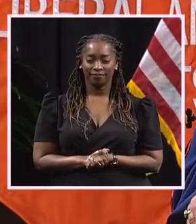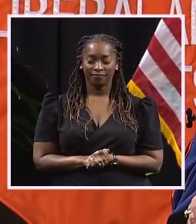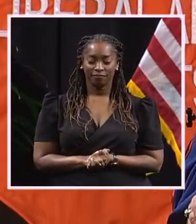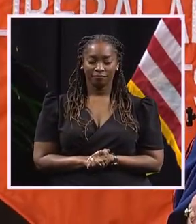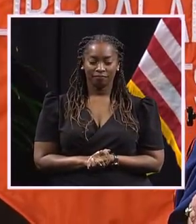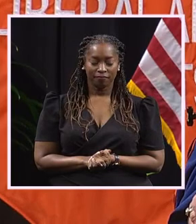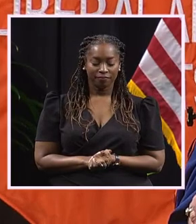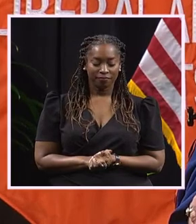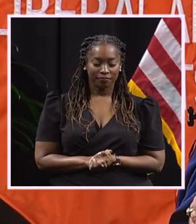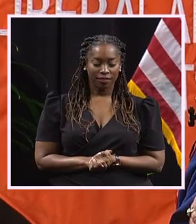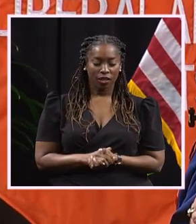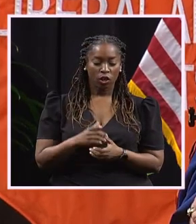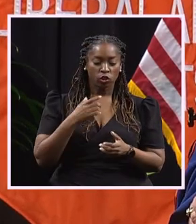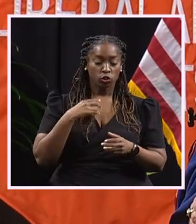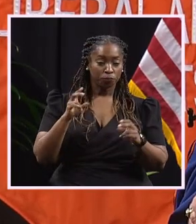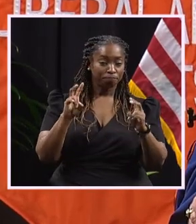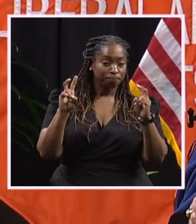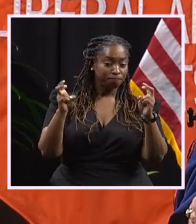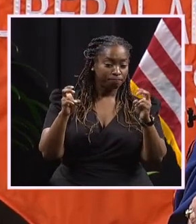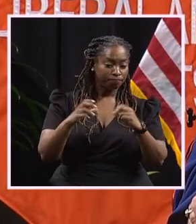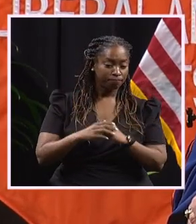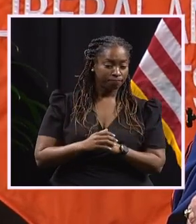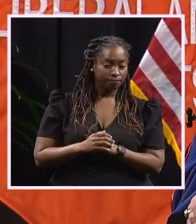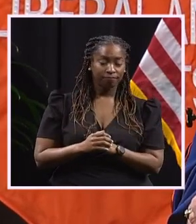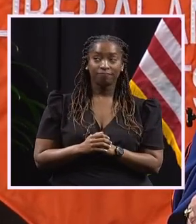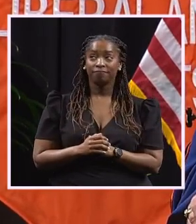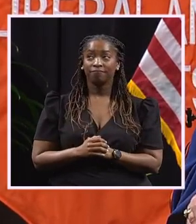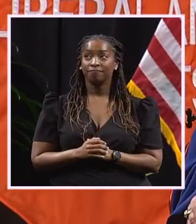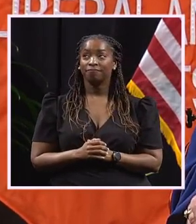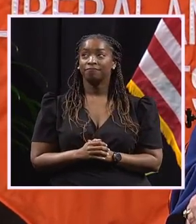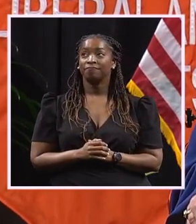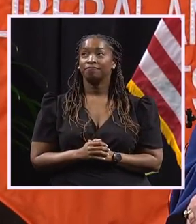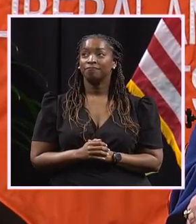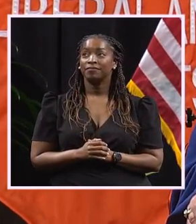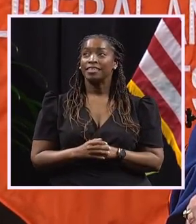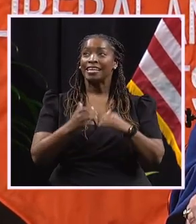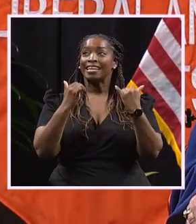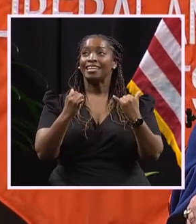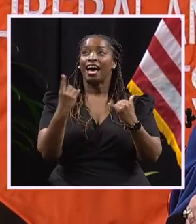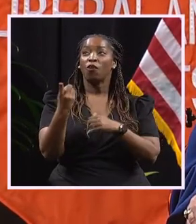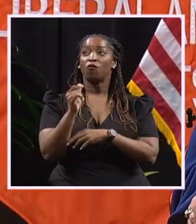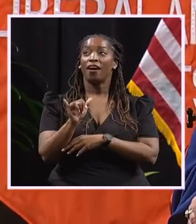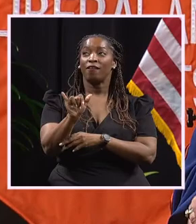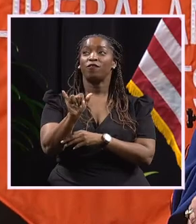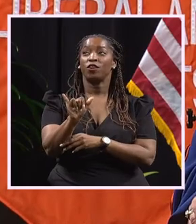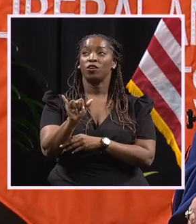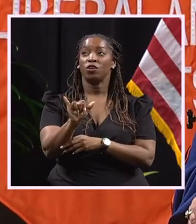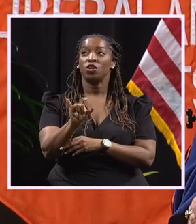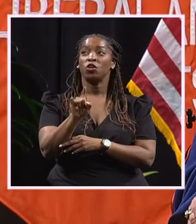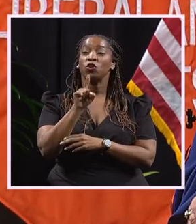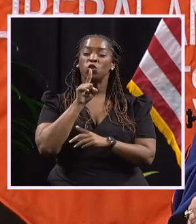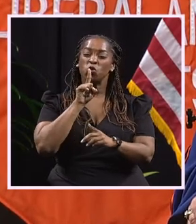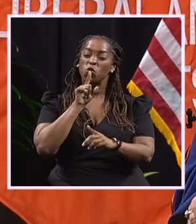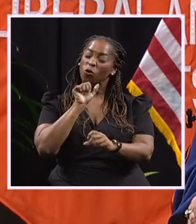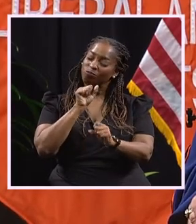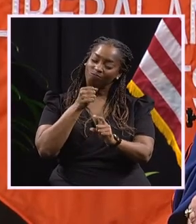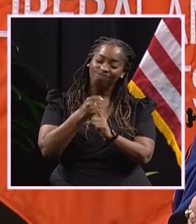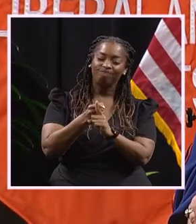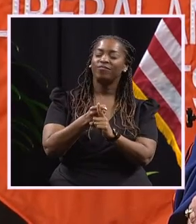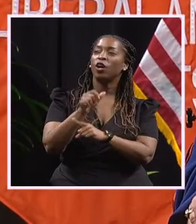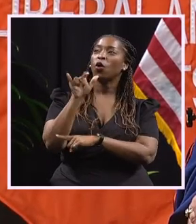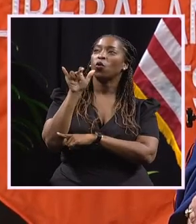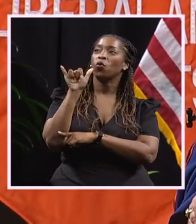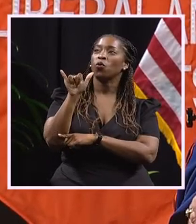To paraphrase the final line of our Roadrunner Creed, now and forever, you are Roadrunners. On behalf of